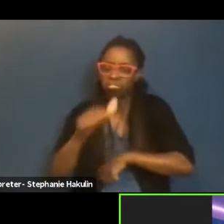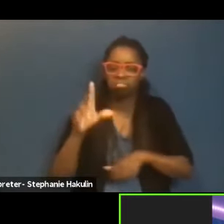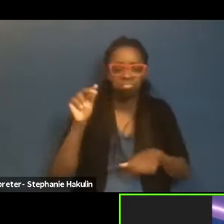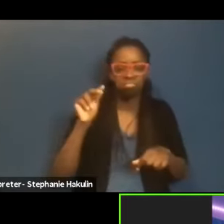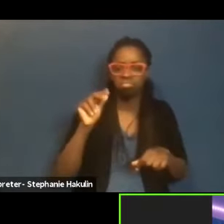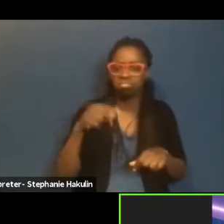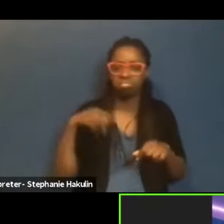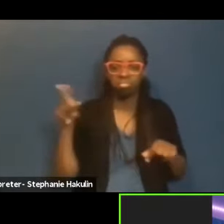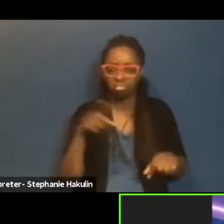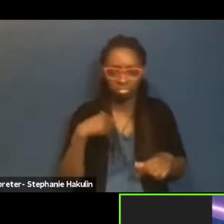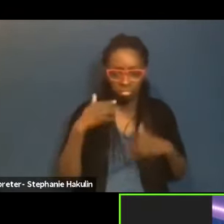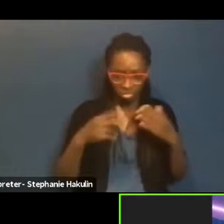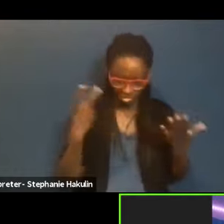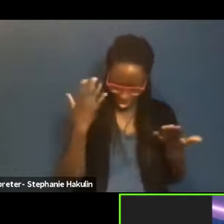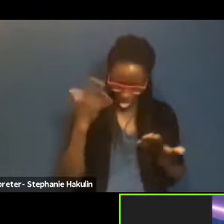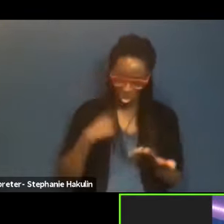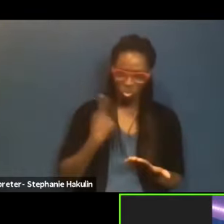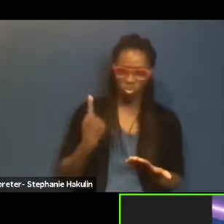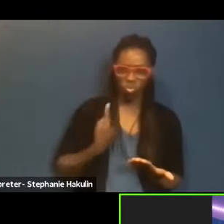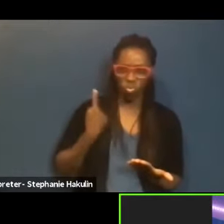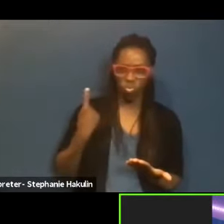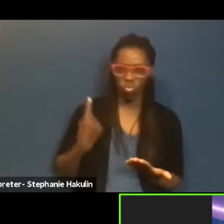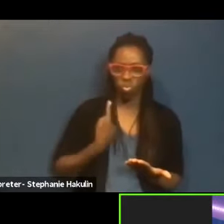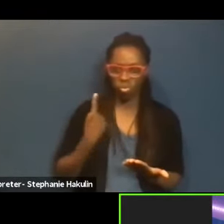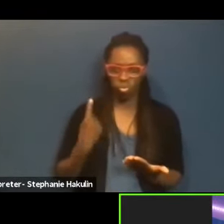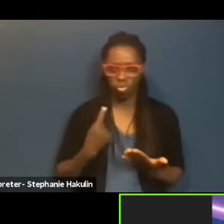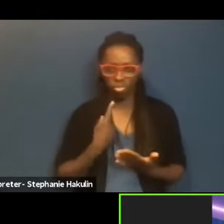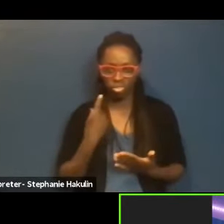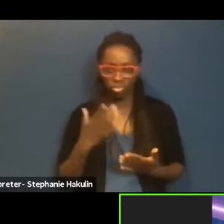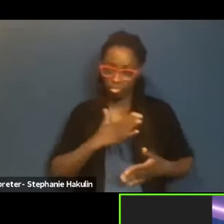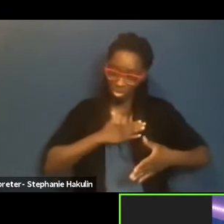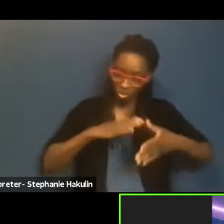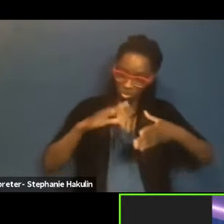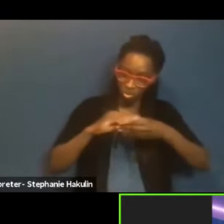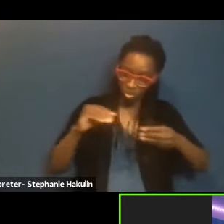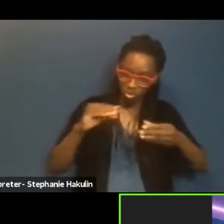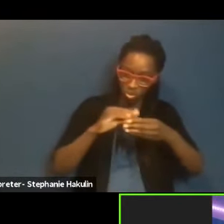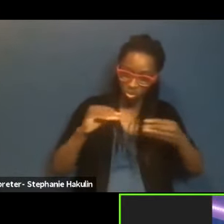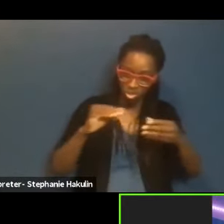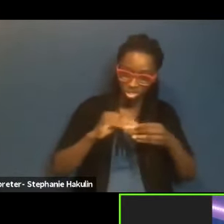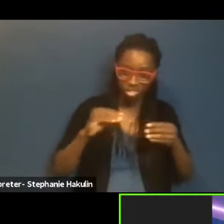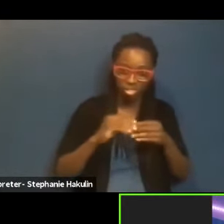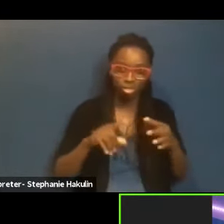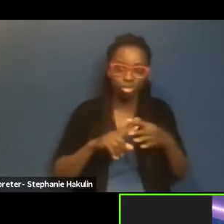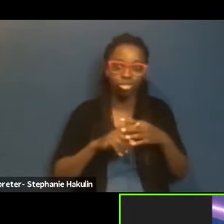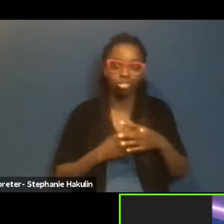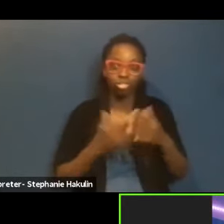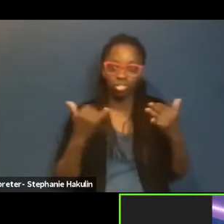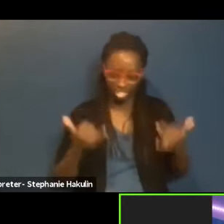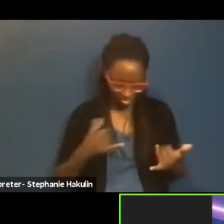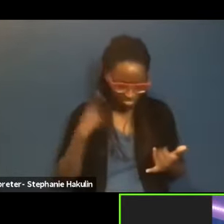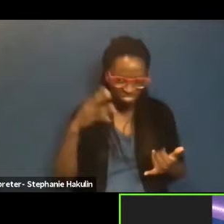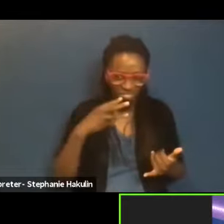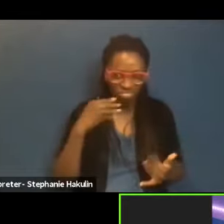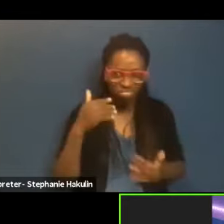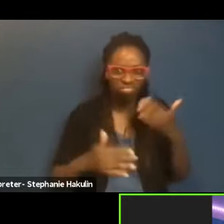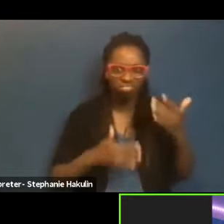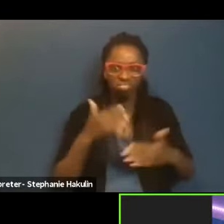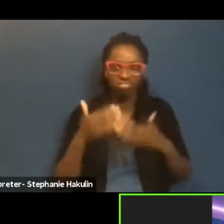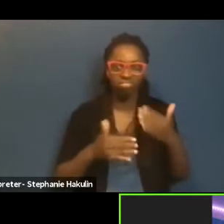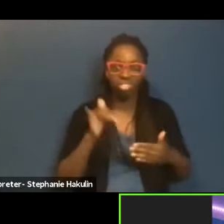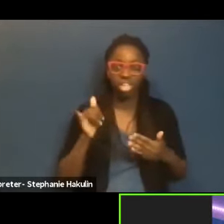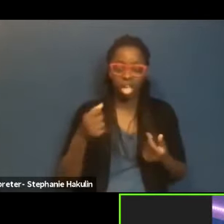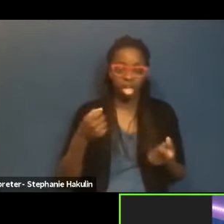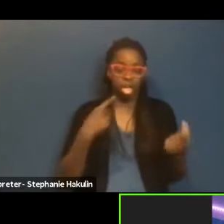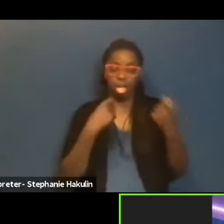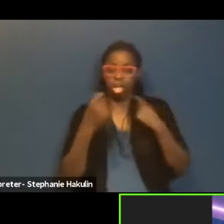The Genesis was so be it, so be it, so be it. Now 16 snow in the bluff missions to ease my mental. It's deep depression, open book, but I'm